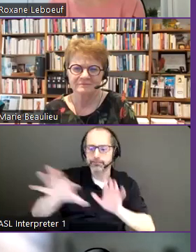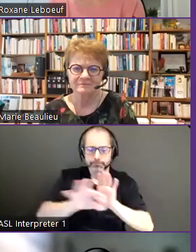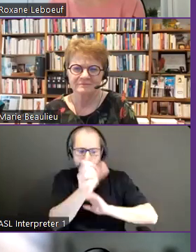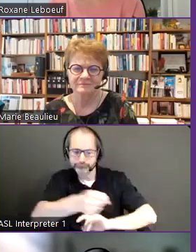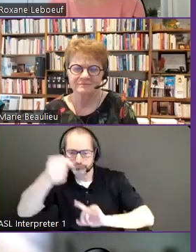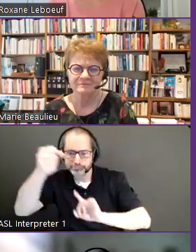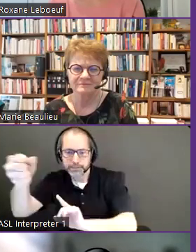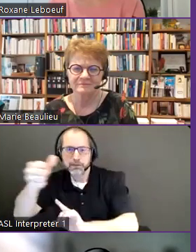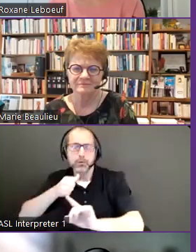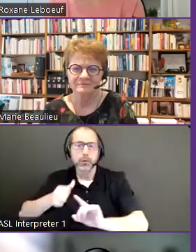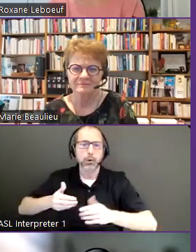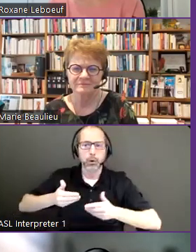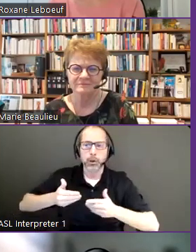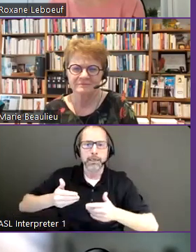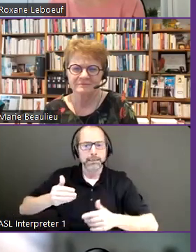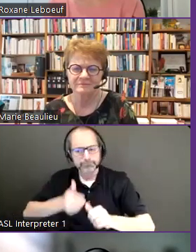the National Assembly of Quebec.